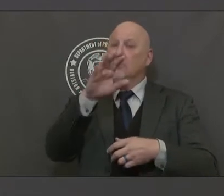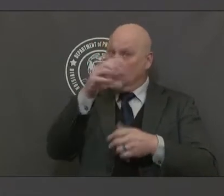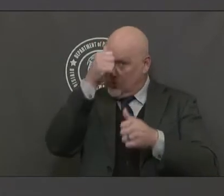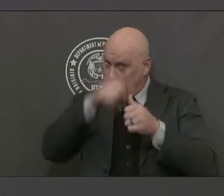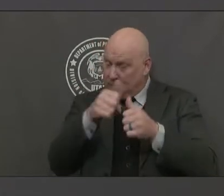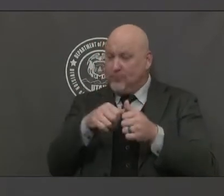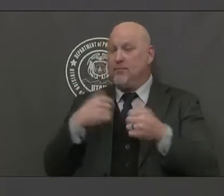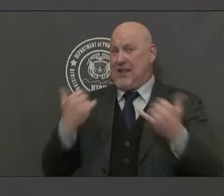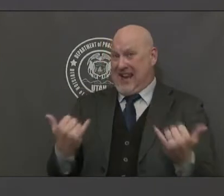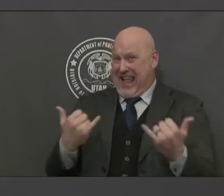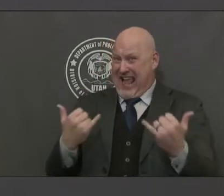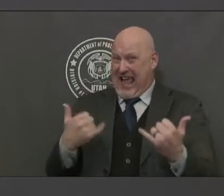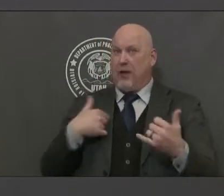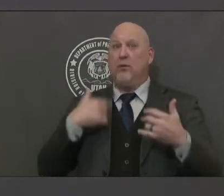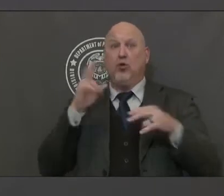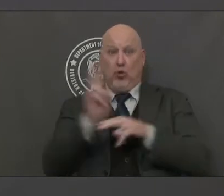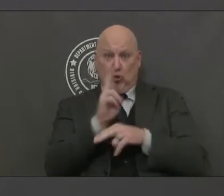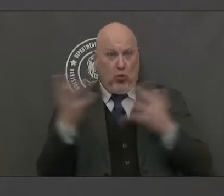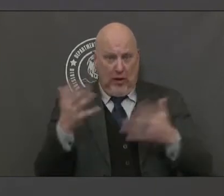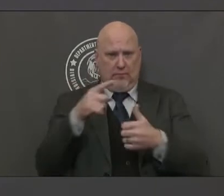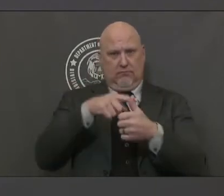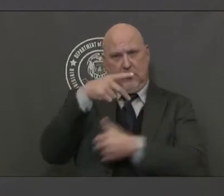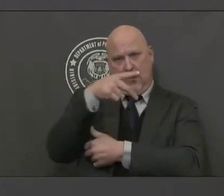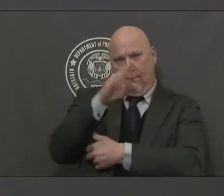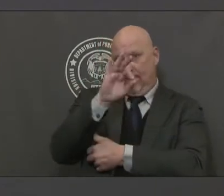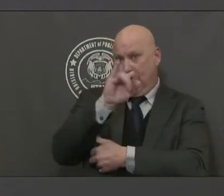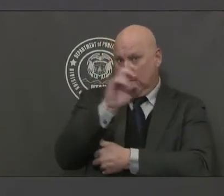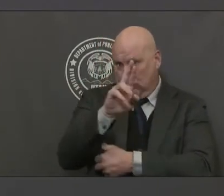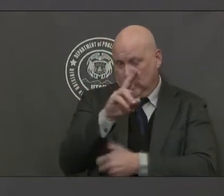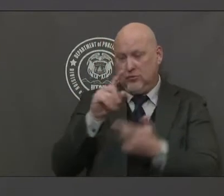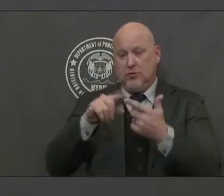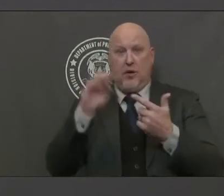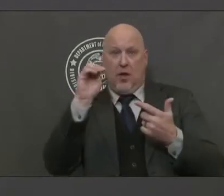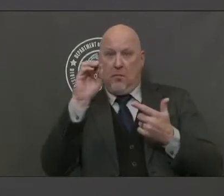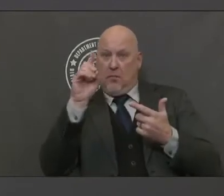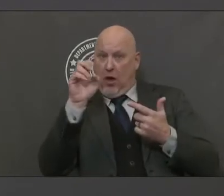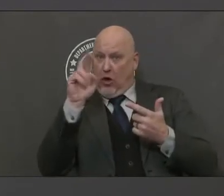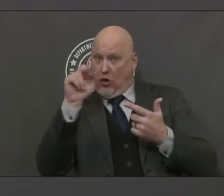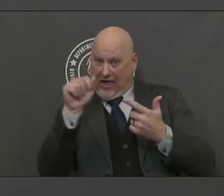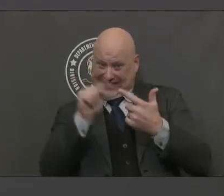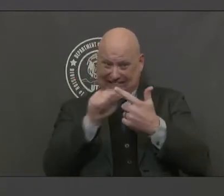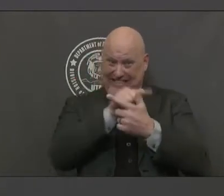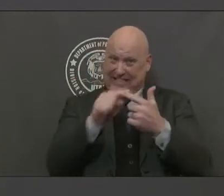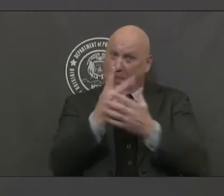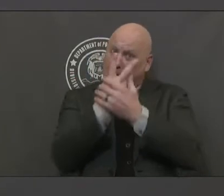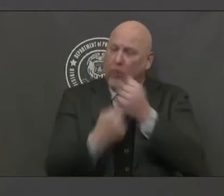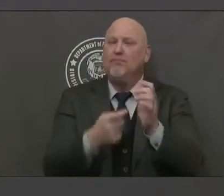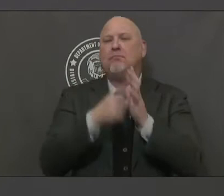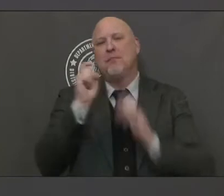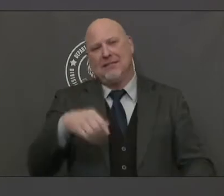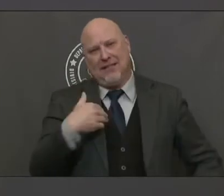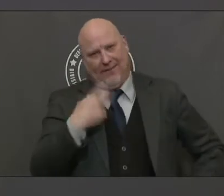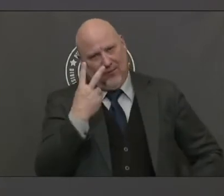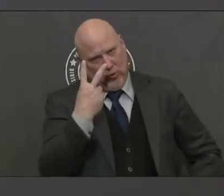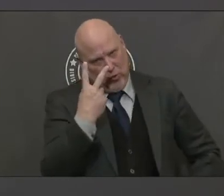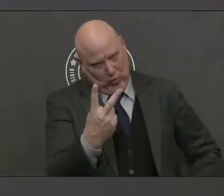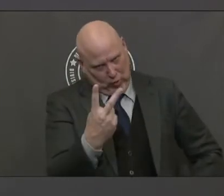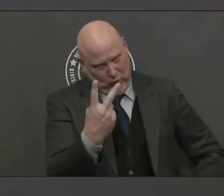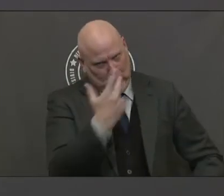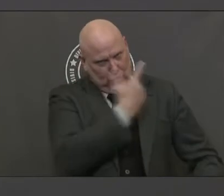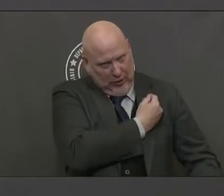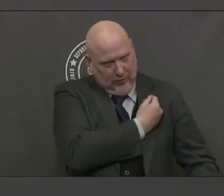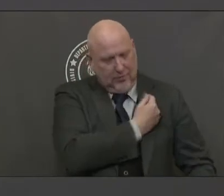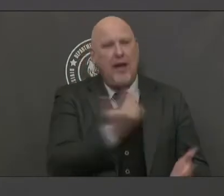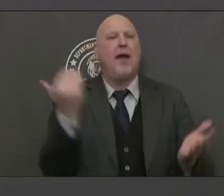another county, you have to go back to that county for your second dose. Second doses are